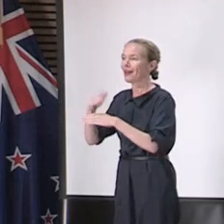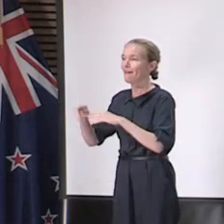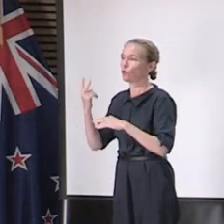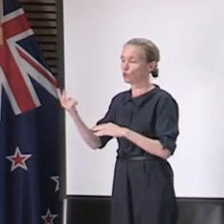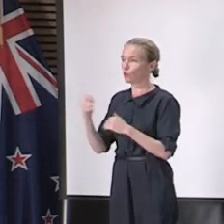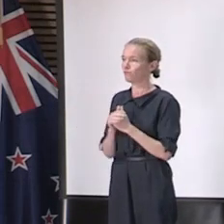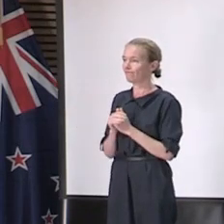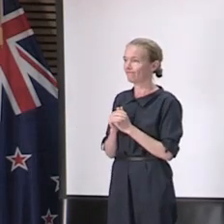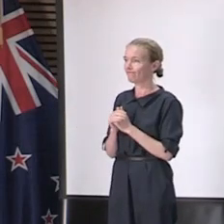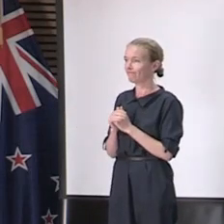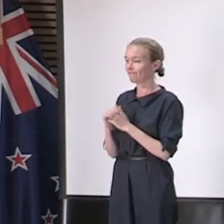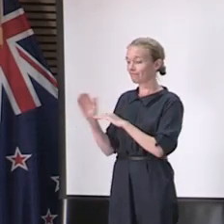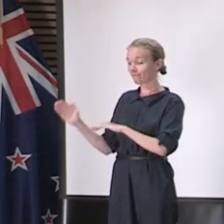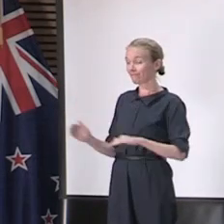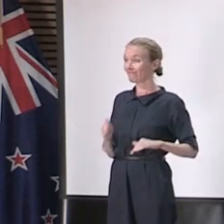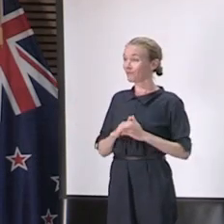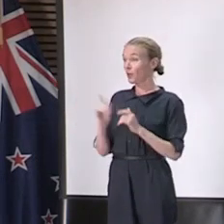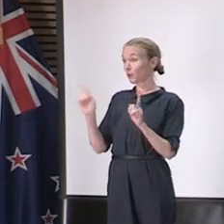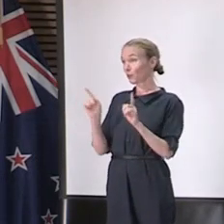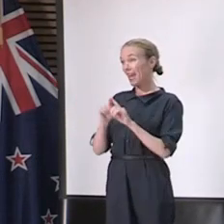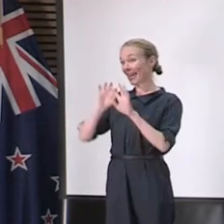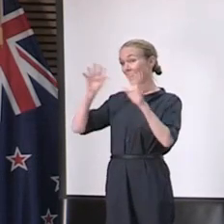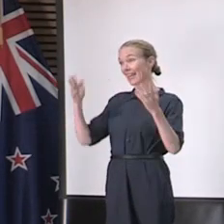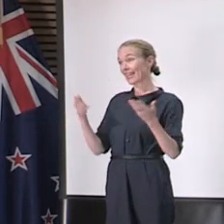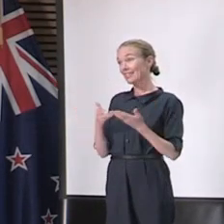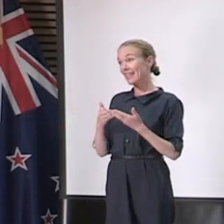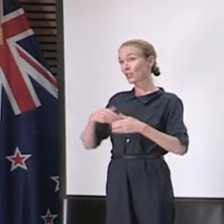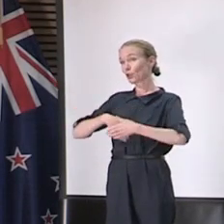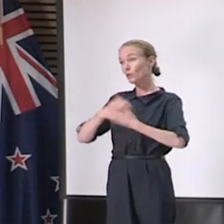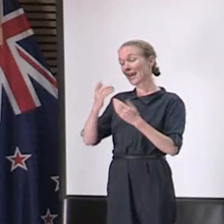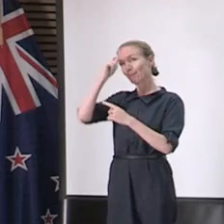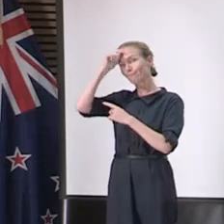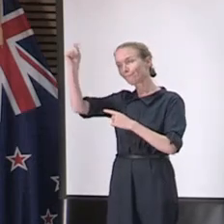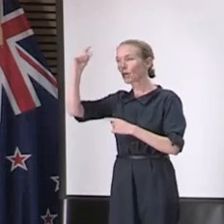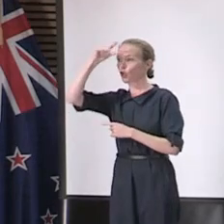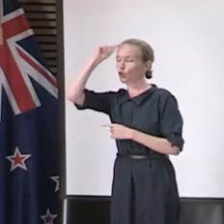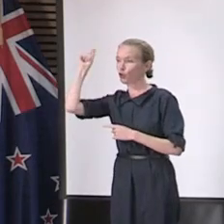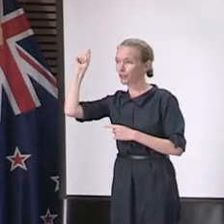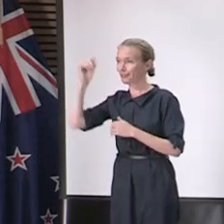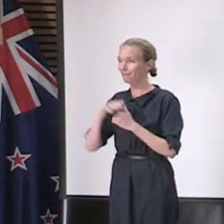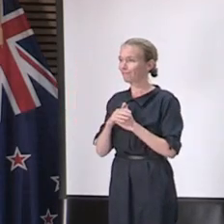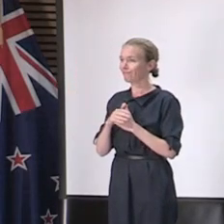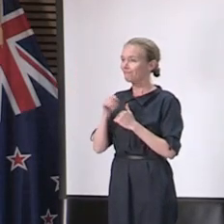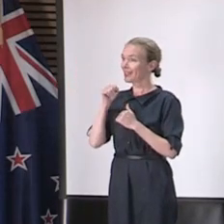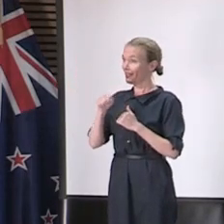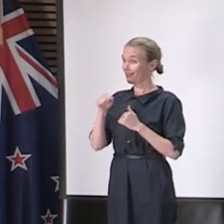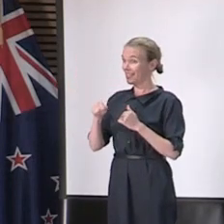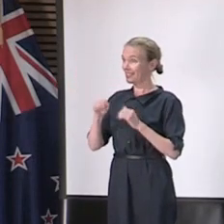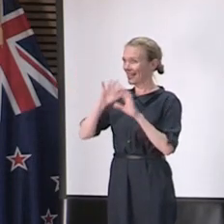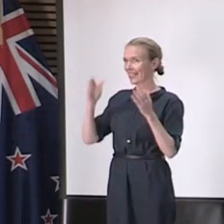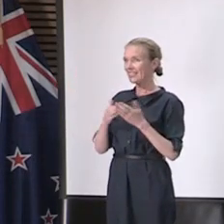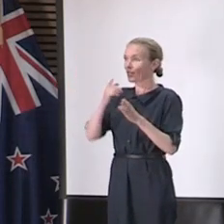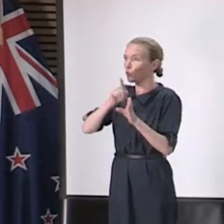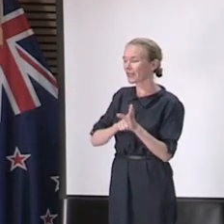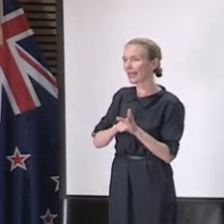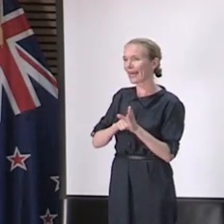Nurse, and in 2020, it is part of an International Year of the Nurse and an International Year of the Midwife as well. So we are